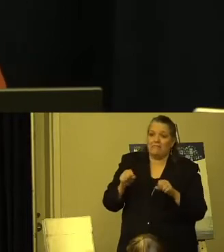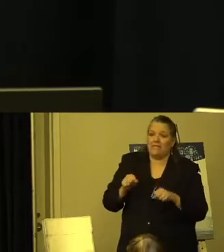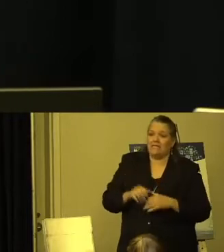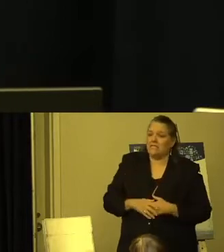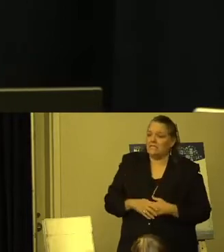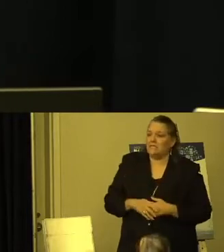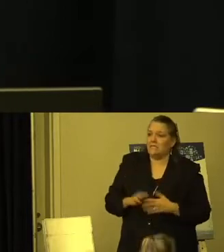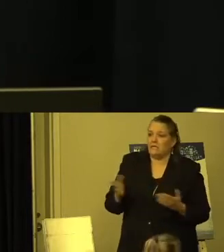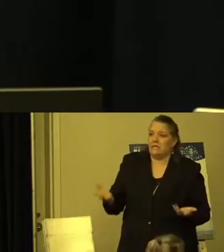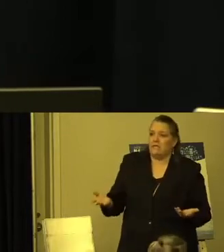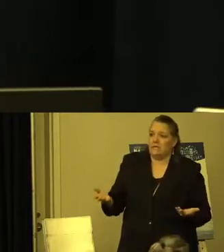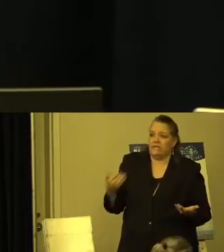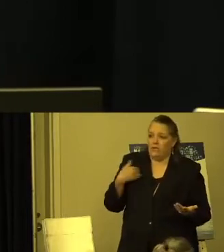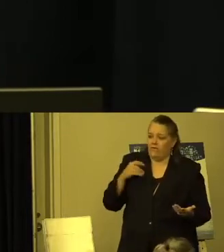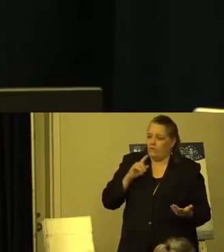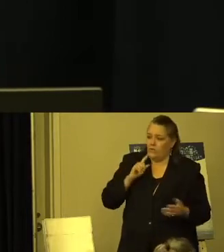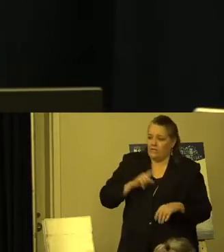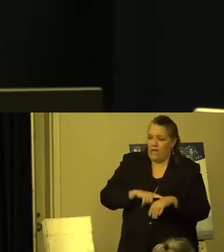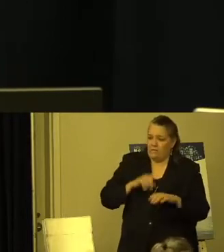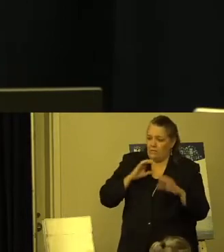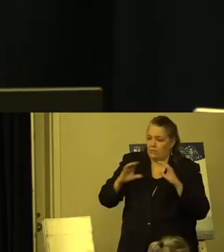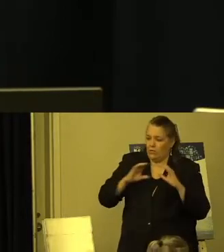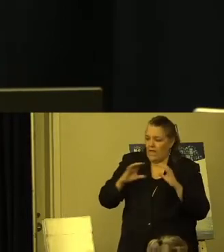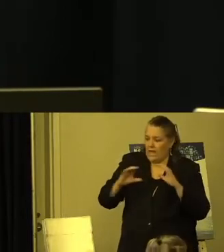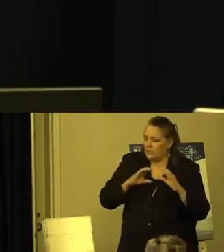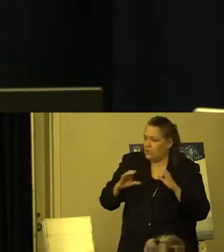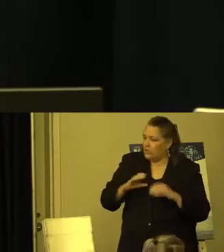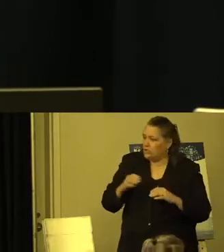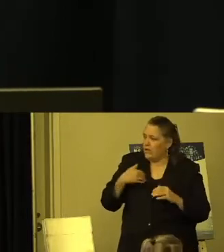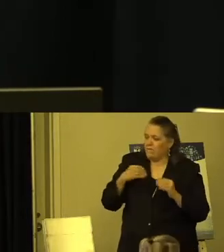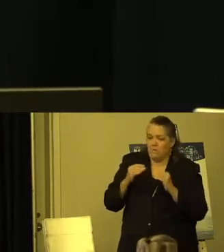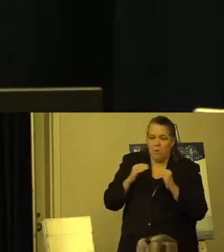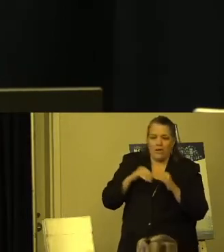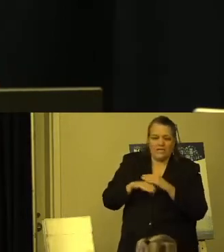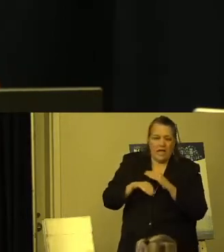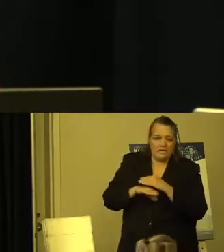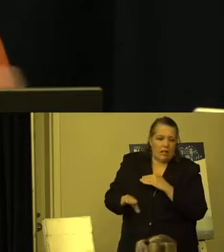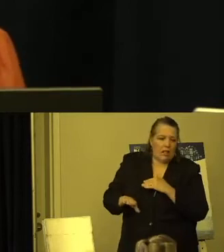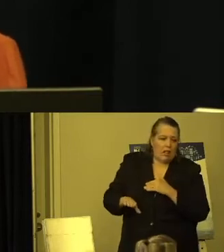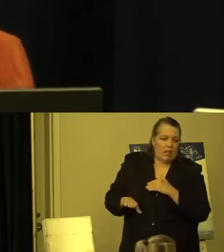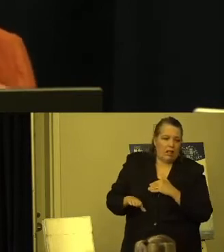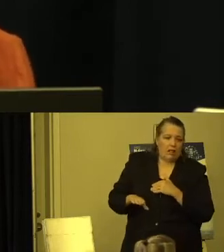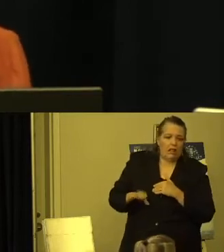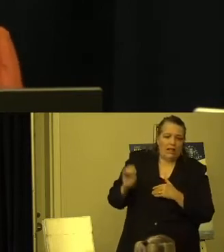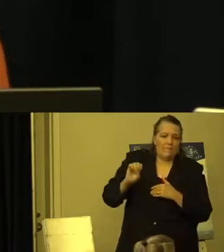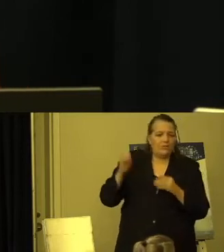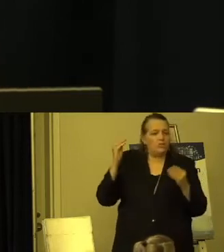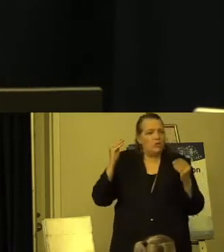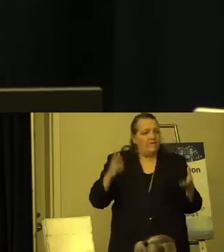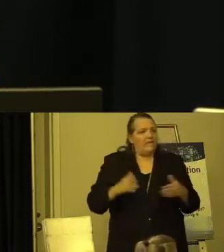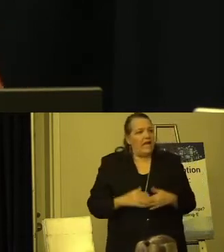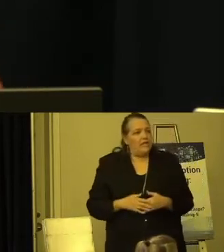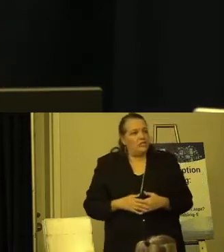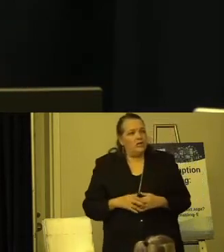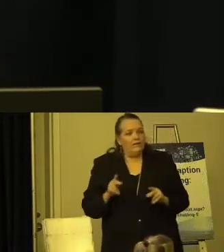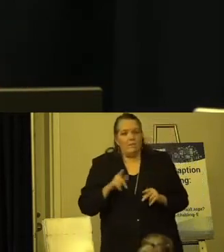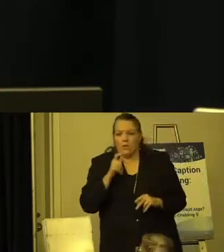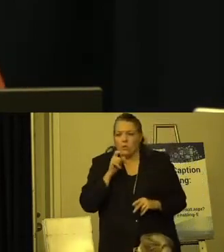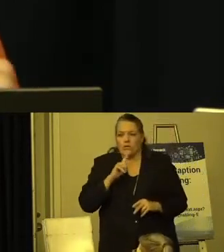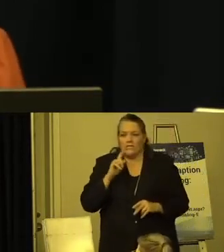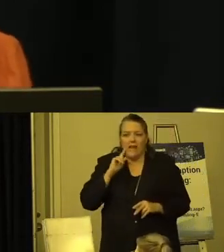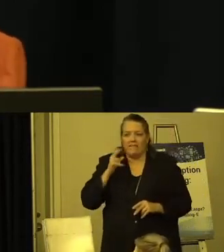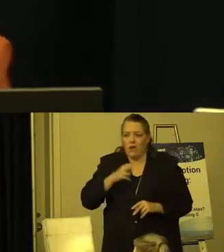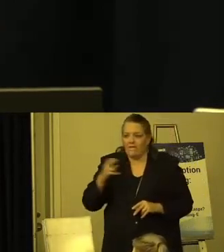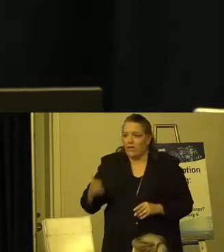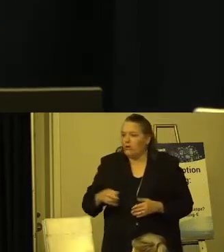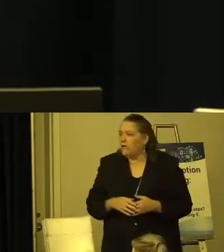if you get real-time communication, you can have more accessible emergency notifications for people who are deaf and hard of hearing. It's